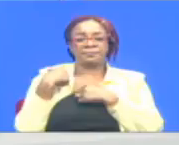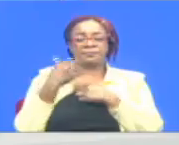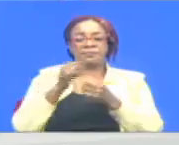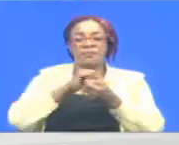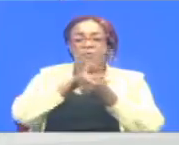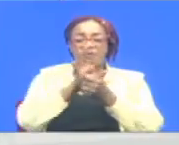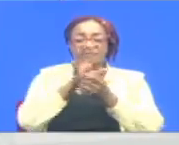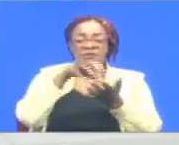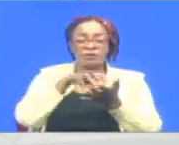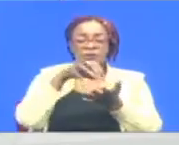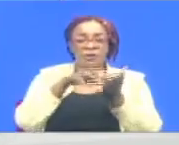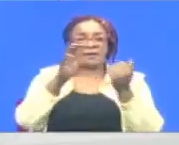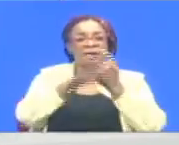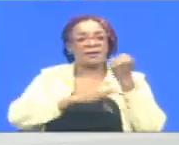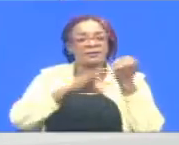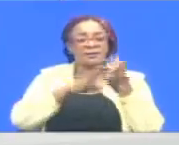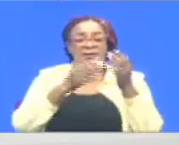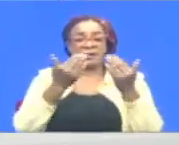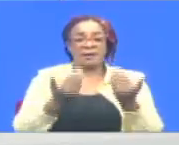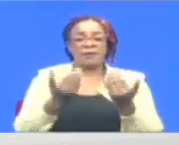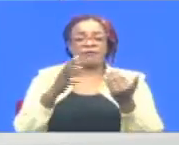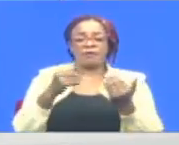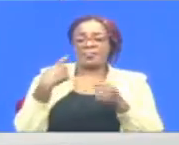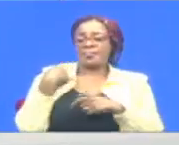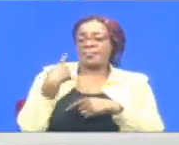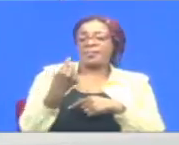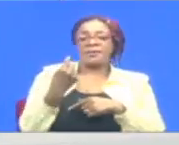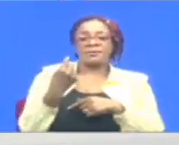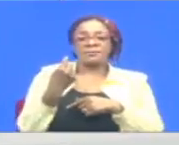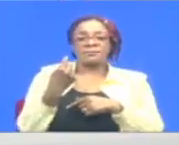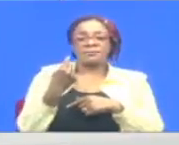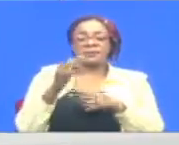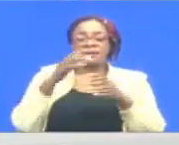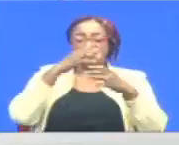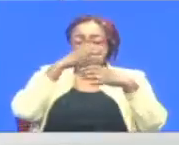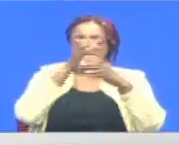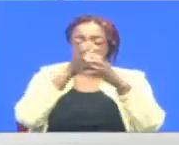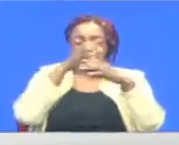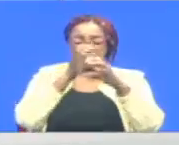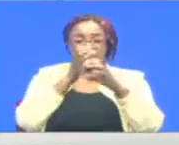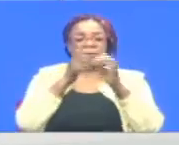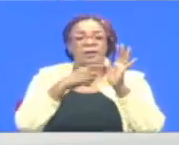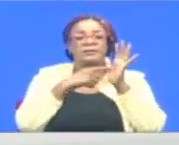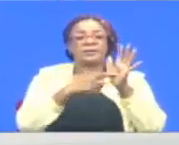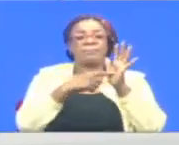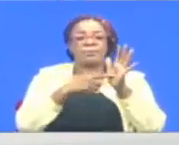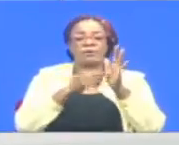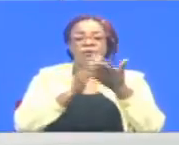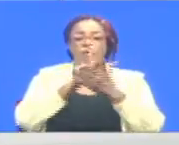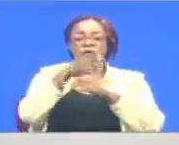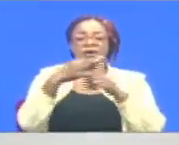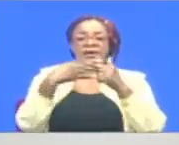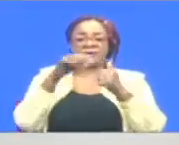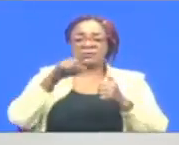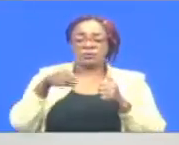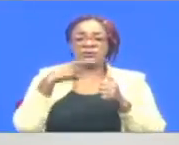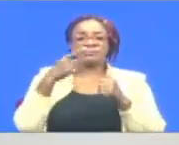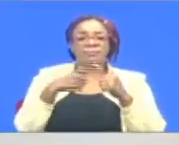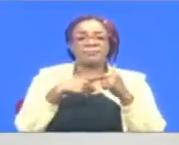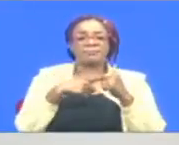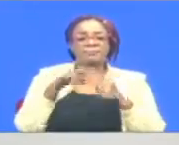COVID-19 situation in the country. And from the latest round of testing, on a sample size of over 8,600, at